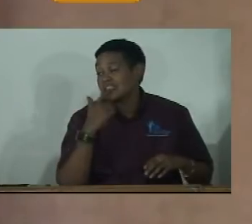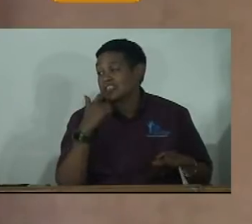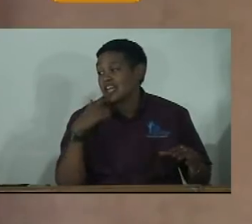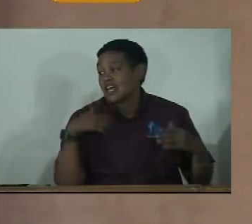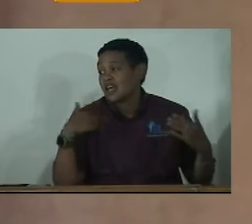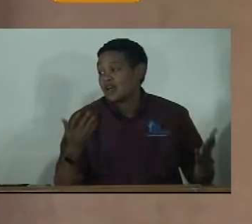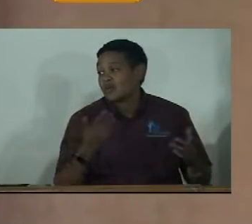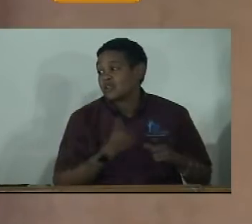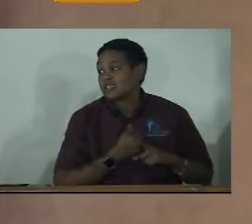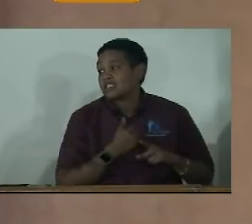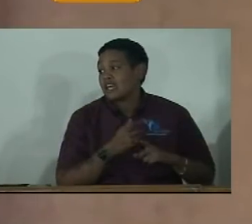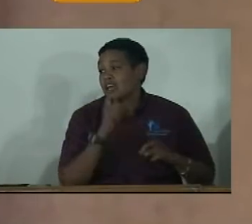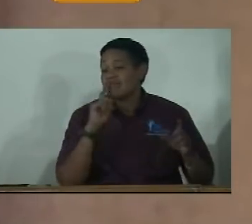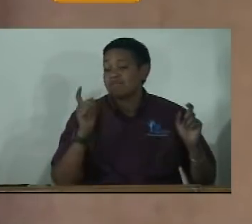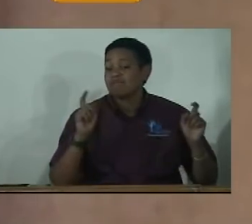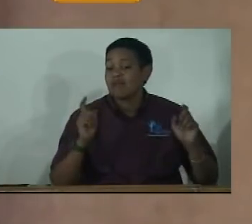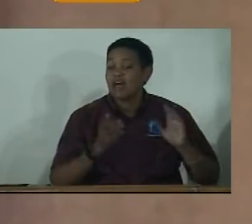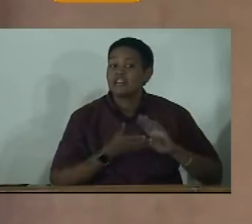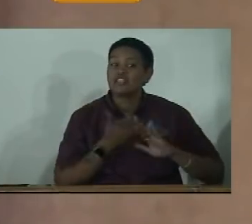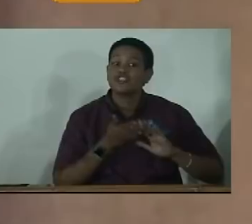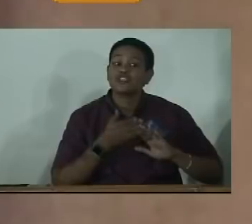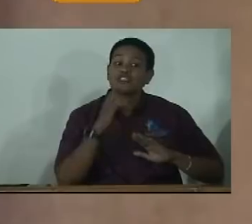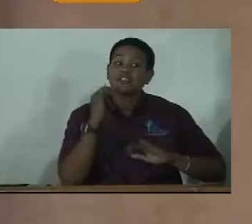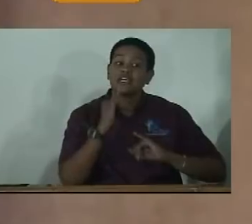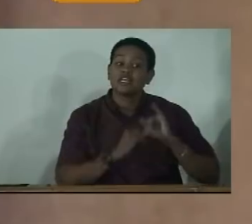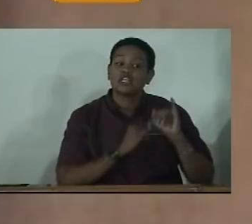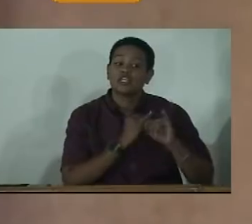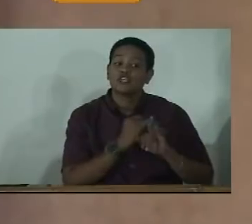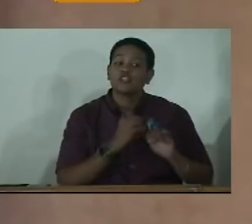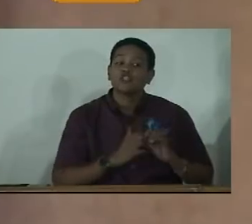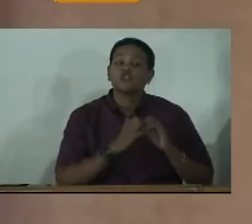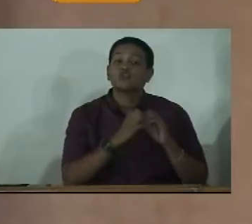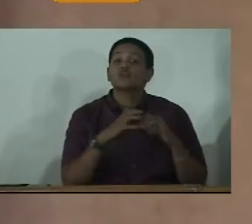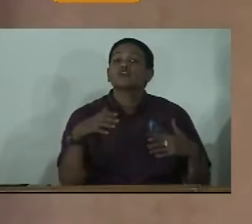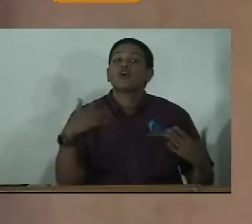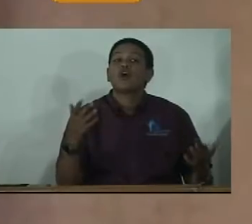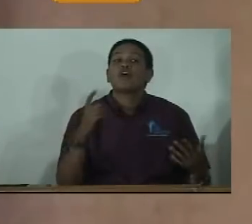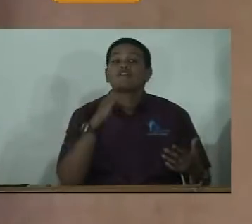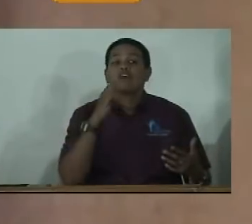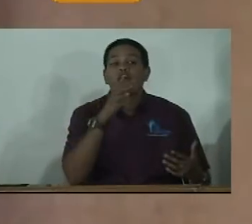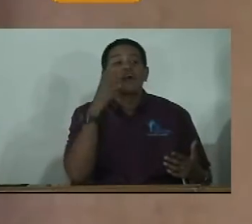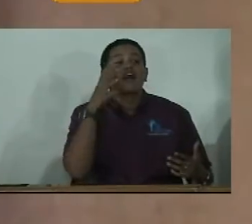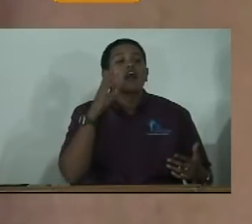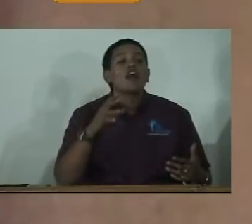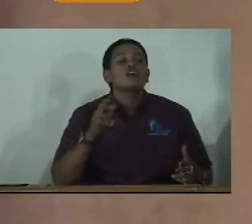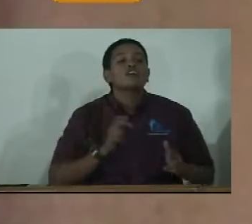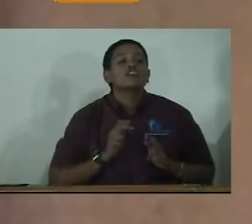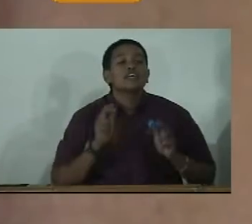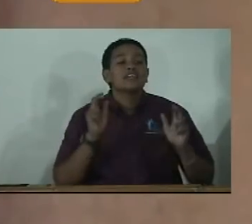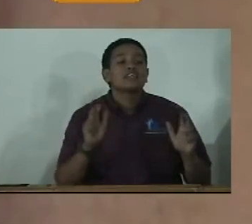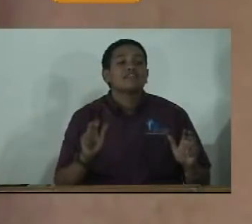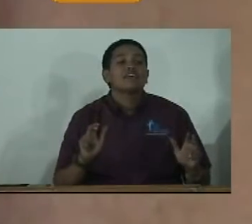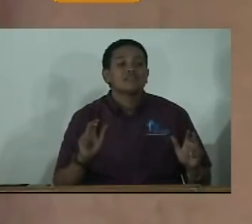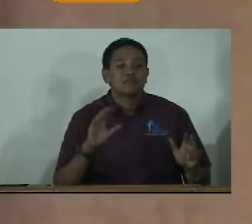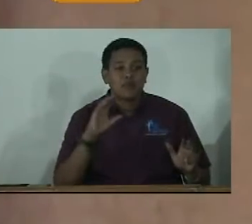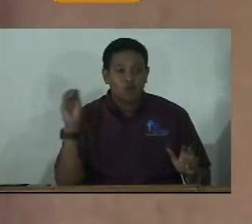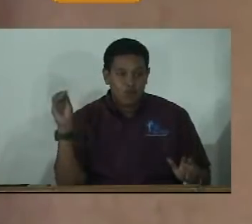the predecessor institution of the Agro Investment